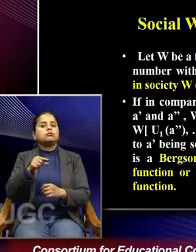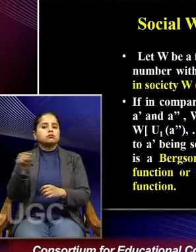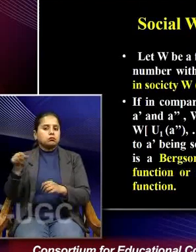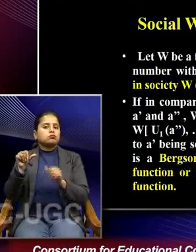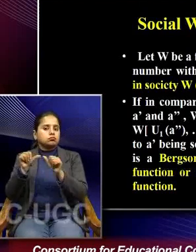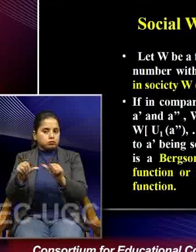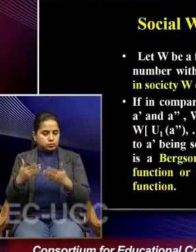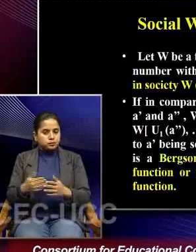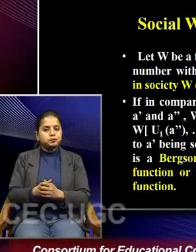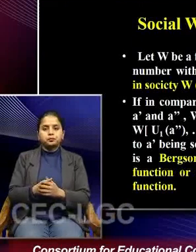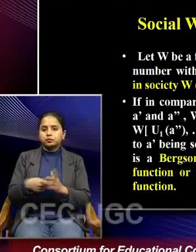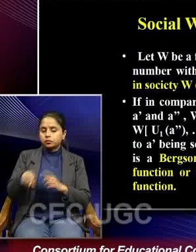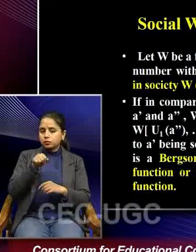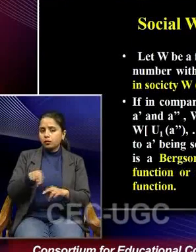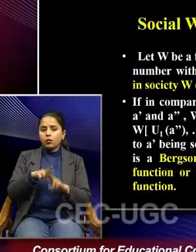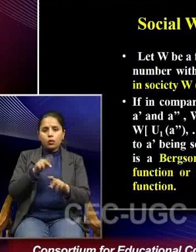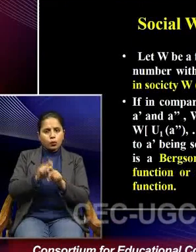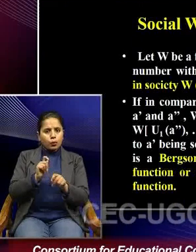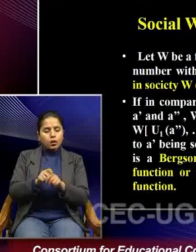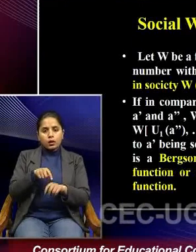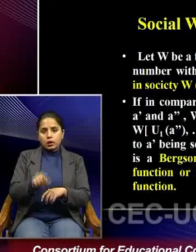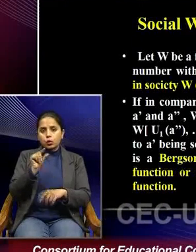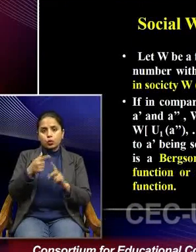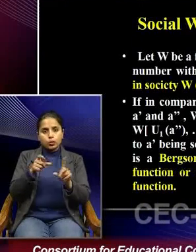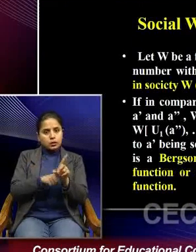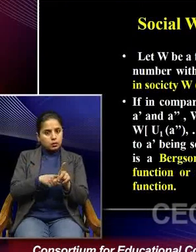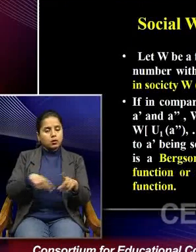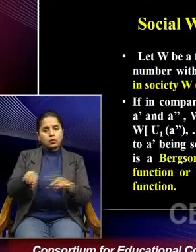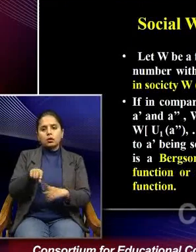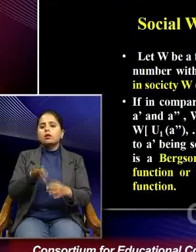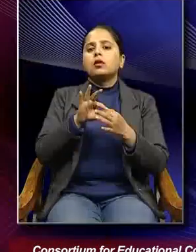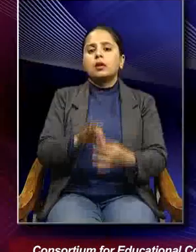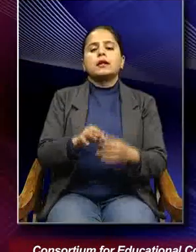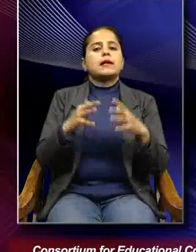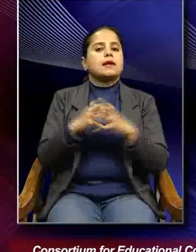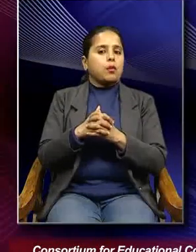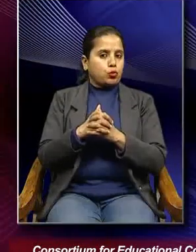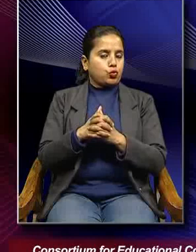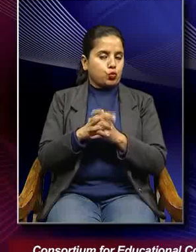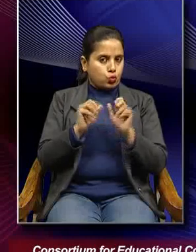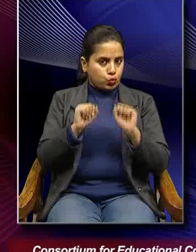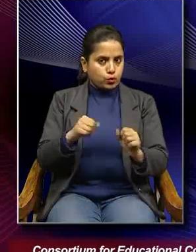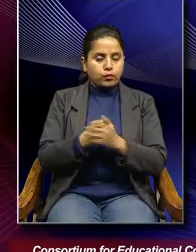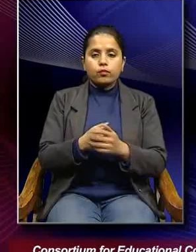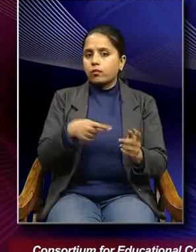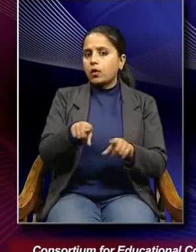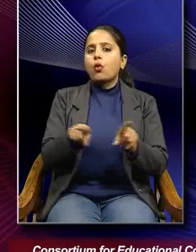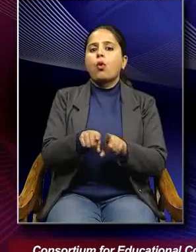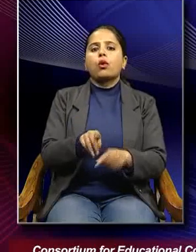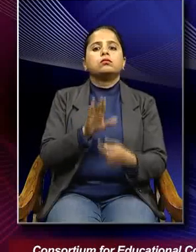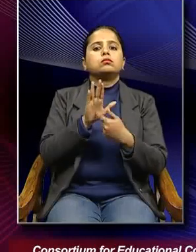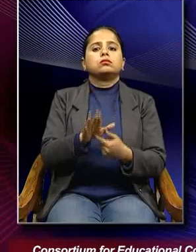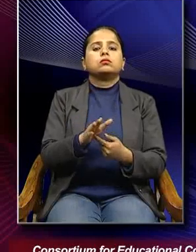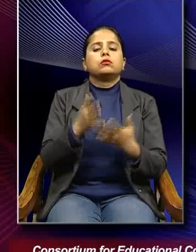Then the function associated with these utilities, which is reflected by W, will also be